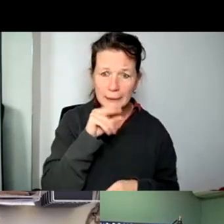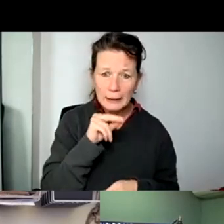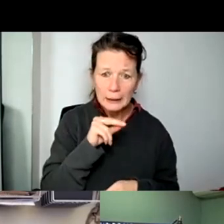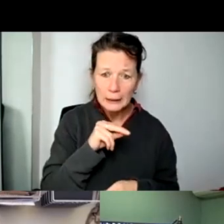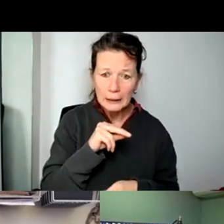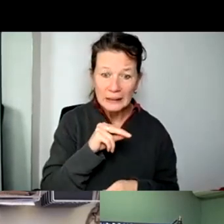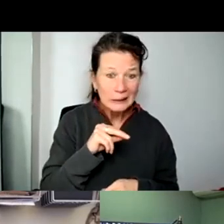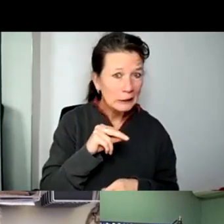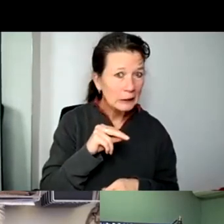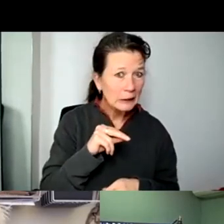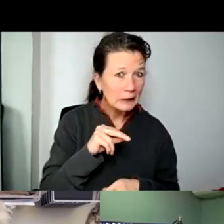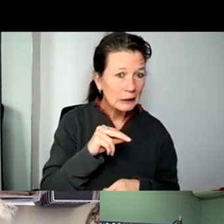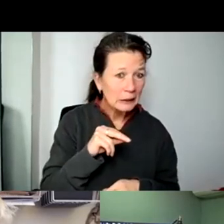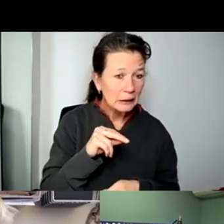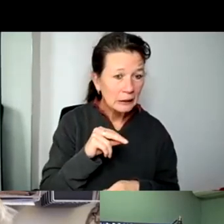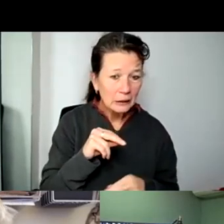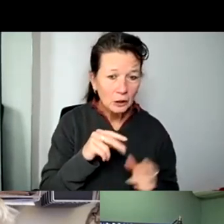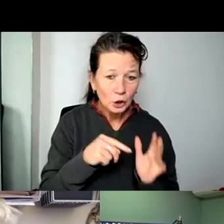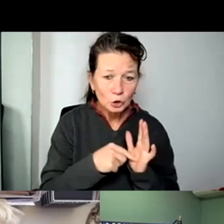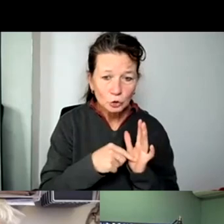Trahan, are you there? Are you there?